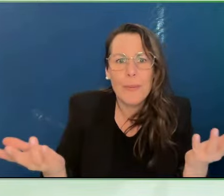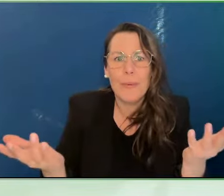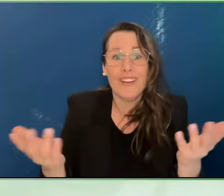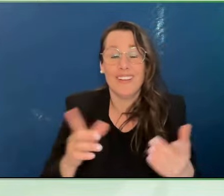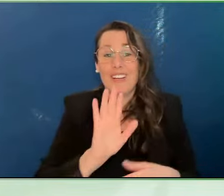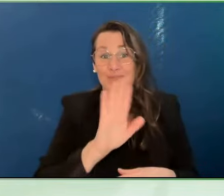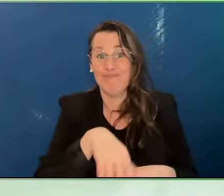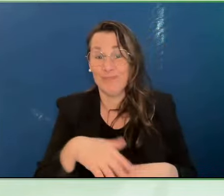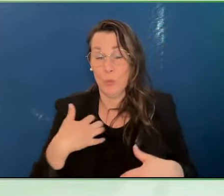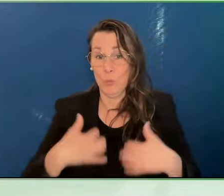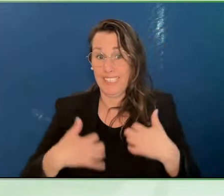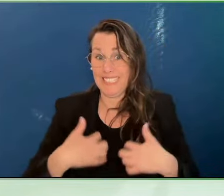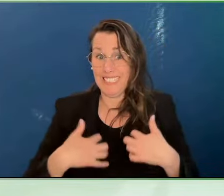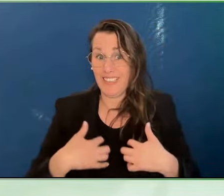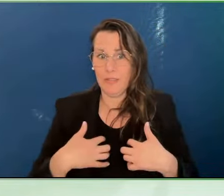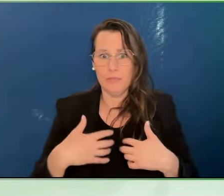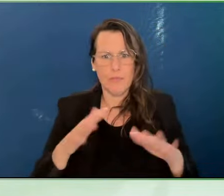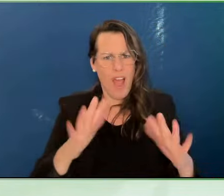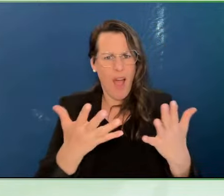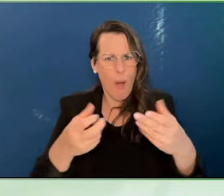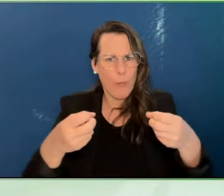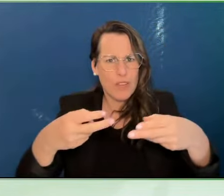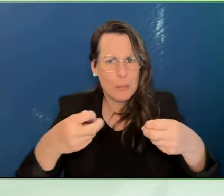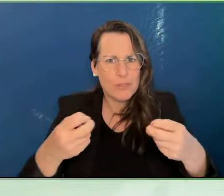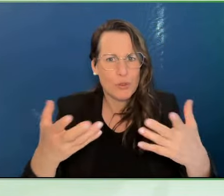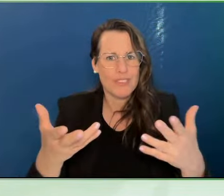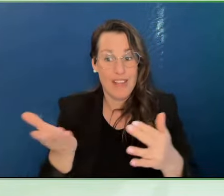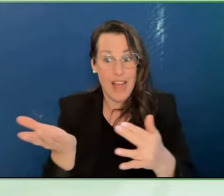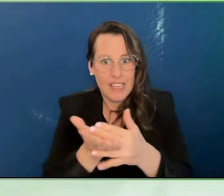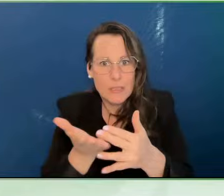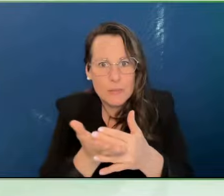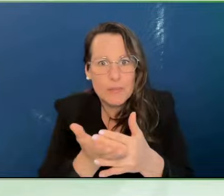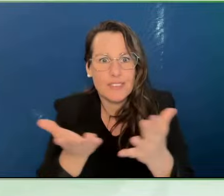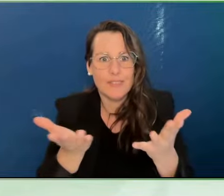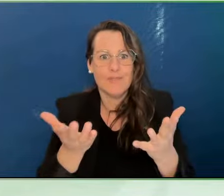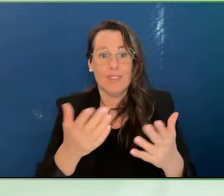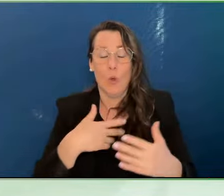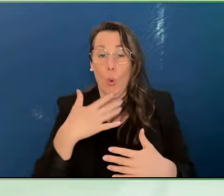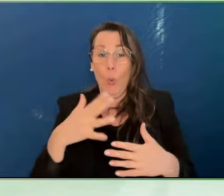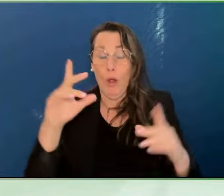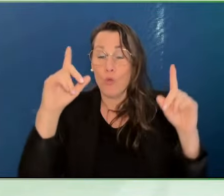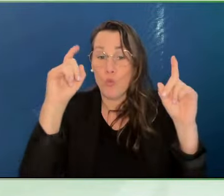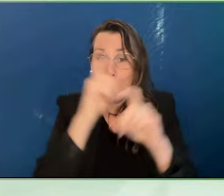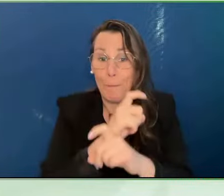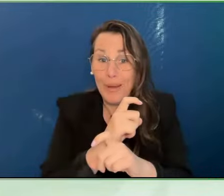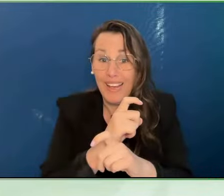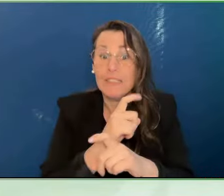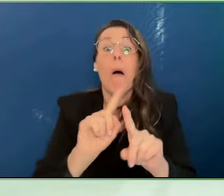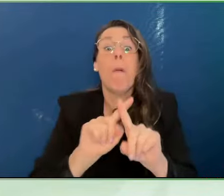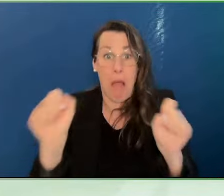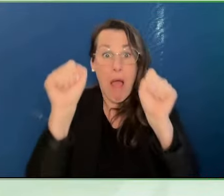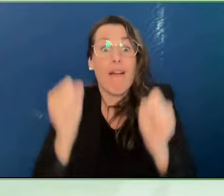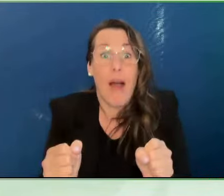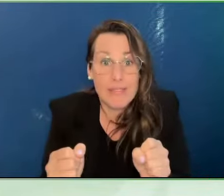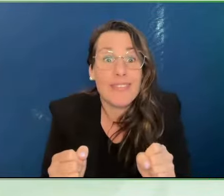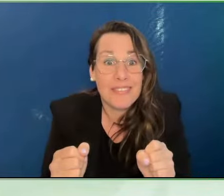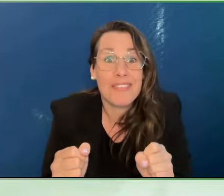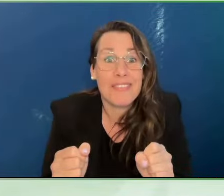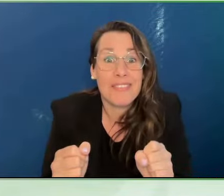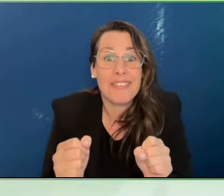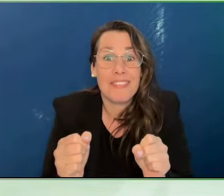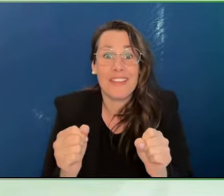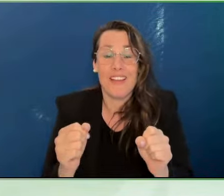conferences. And let me tell you, when she was sitting on the panel, she did not understand a single thing that was going on. She was only